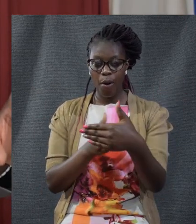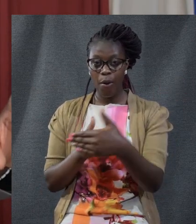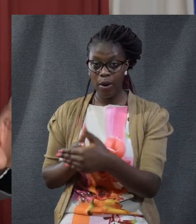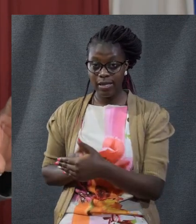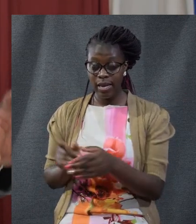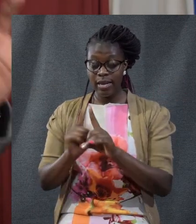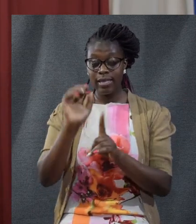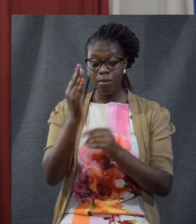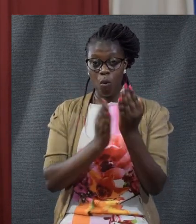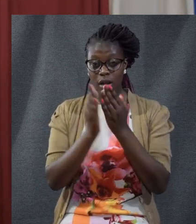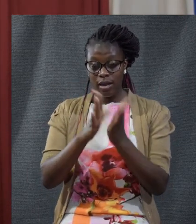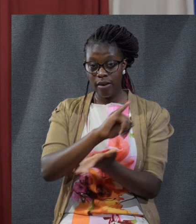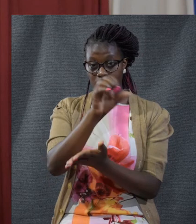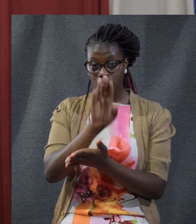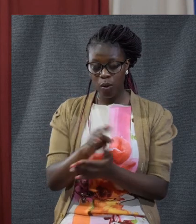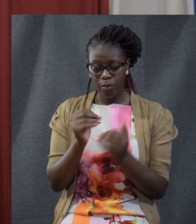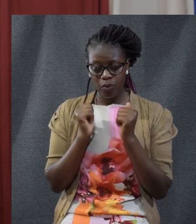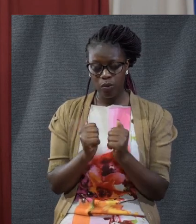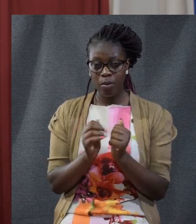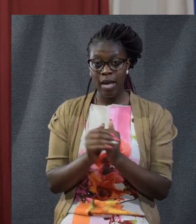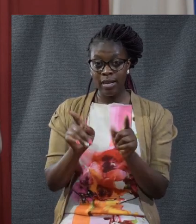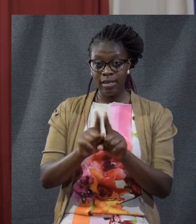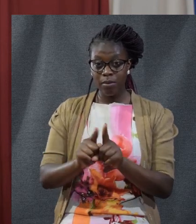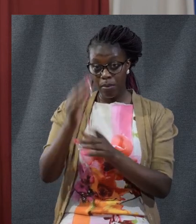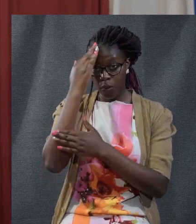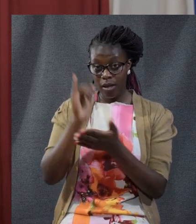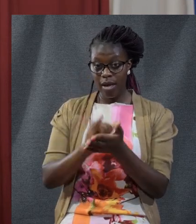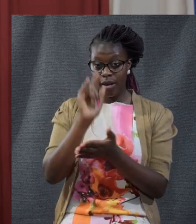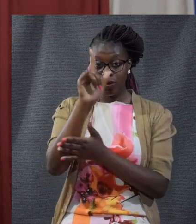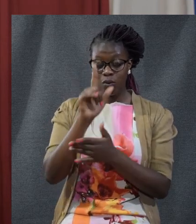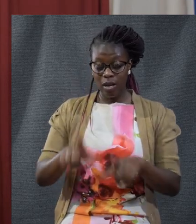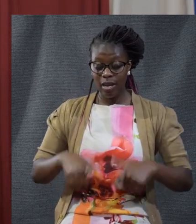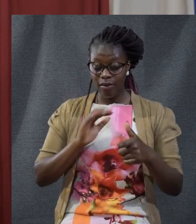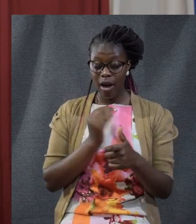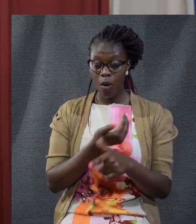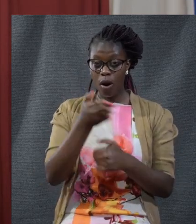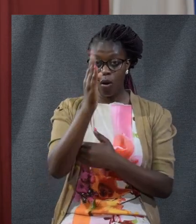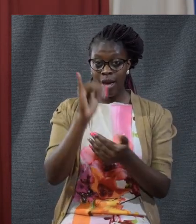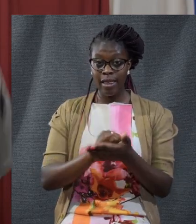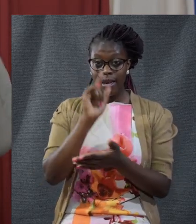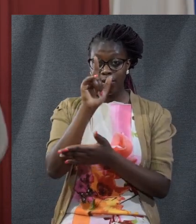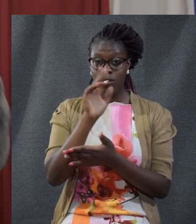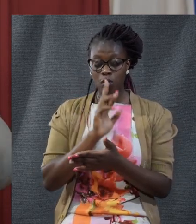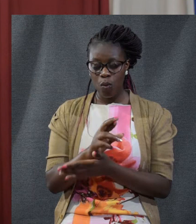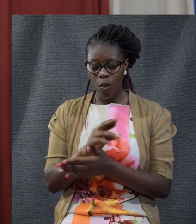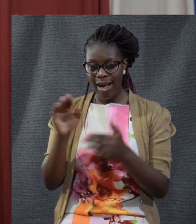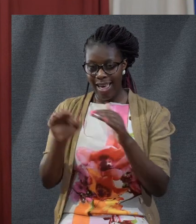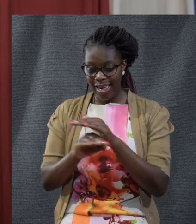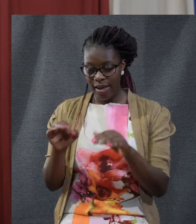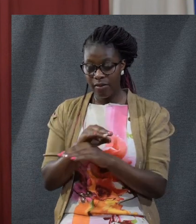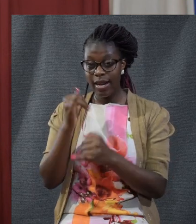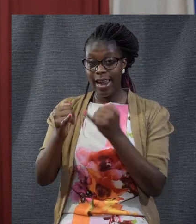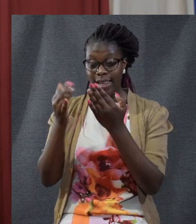odds. Like your servant Job stood firm and knew that you live, our God, that you stand at the very